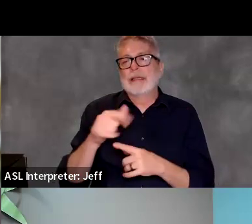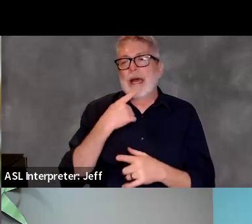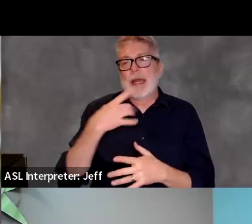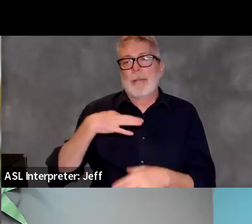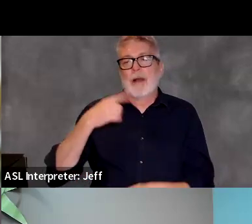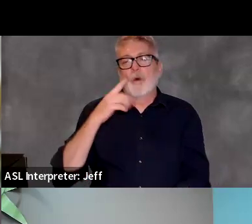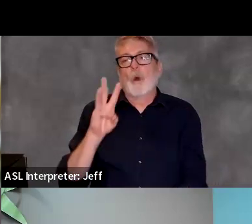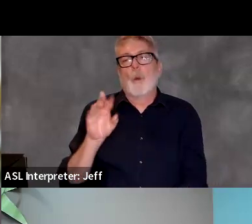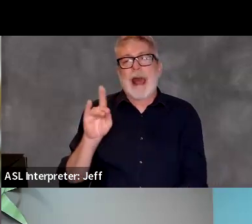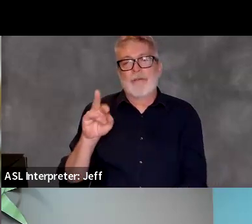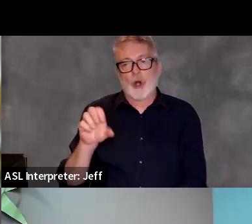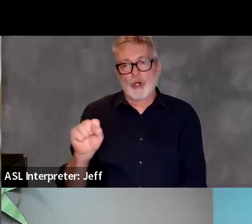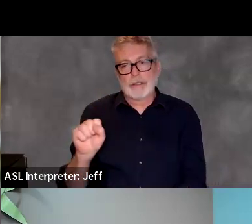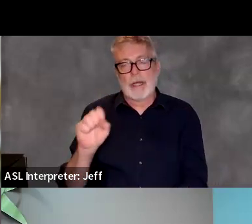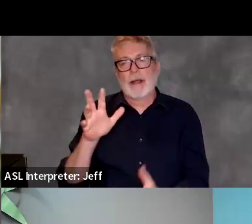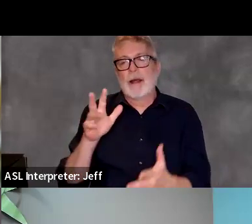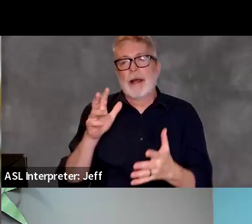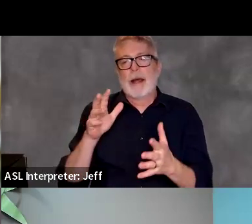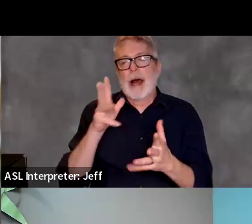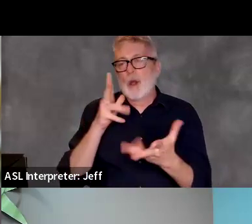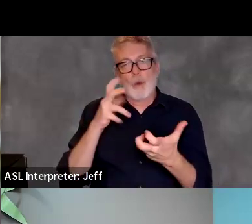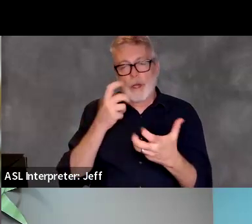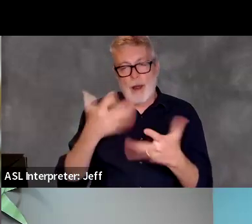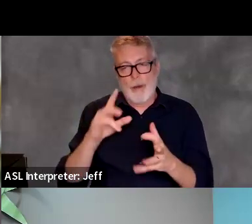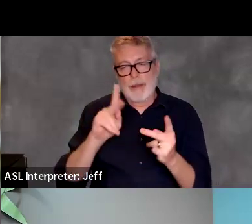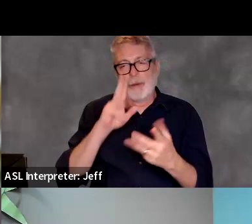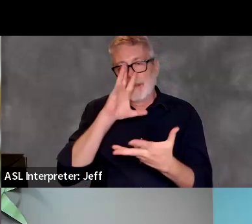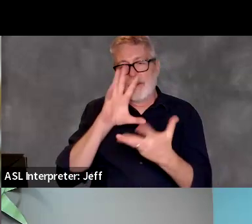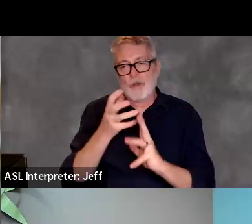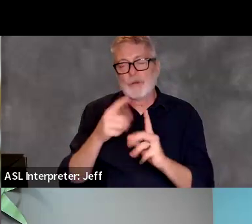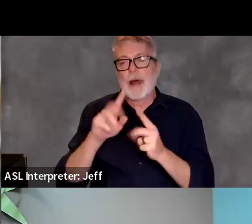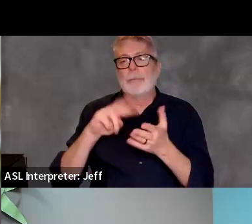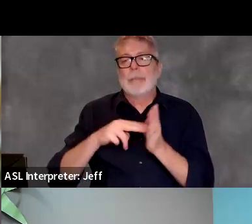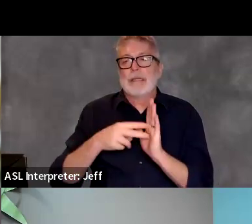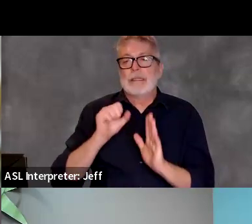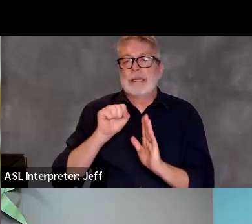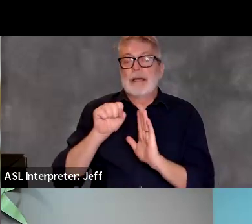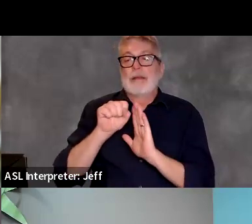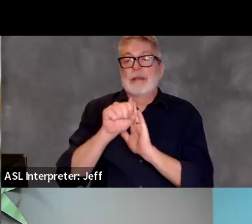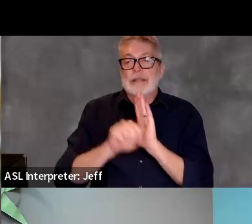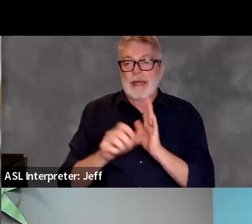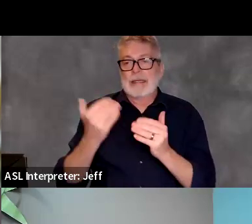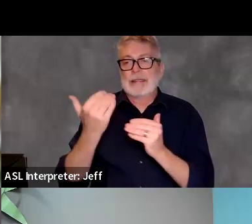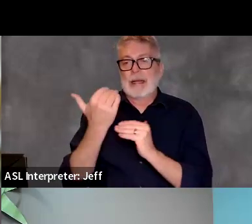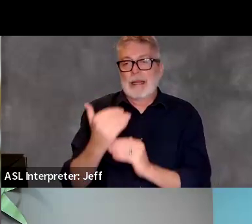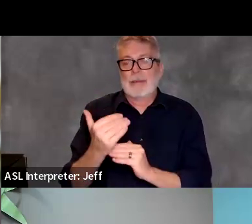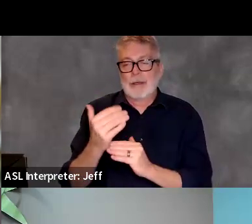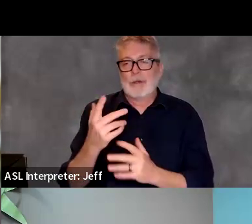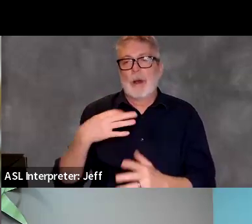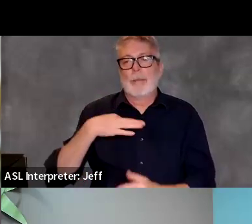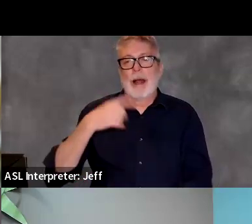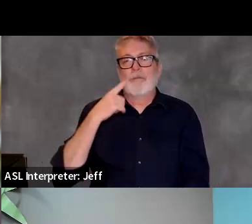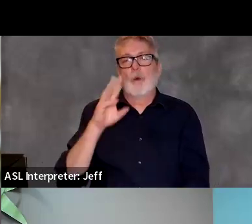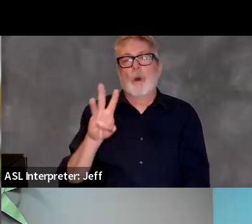want it to be confusing. That means that the state is limited in applying for waivers from the